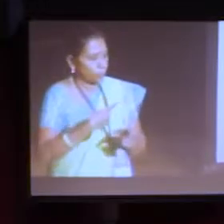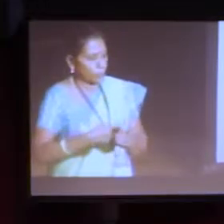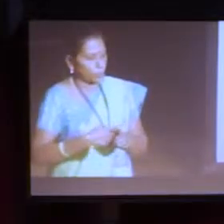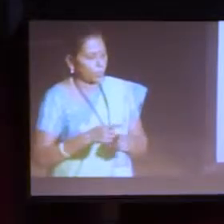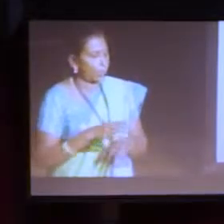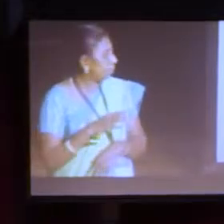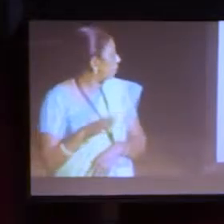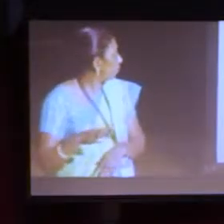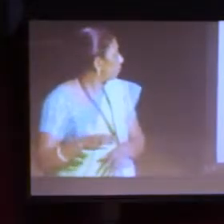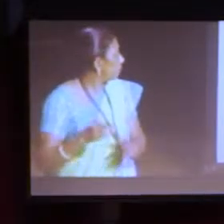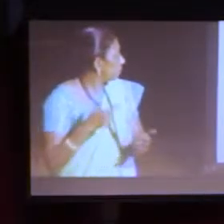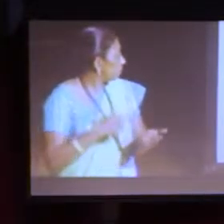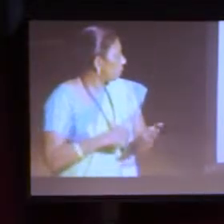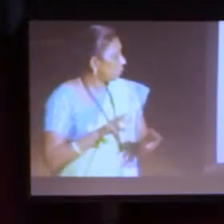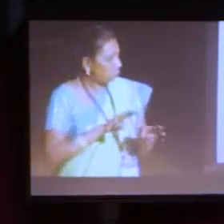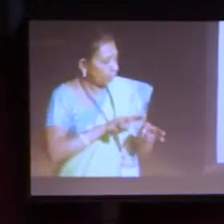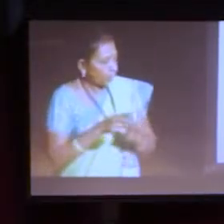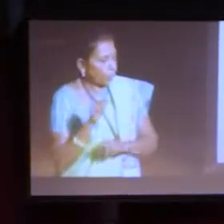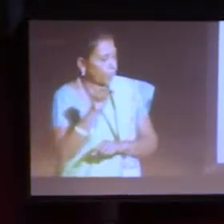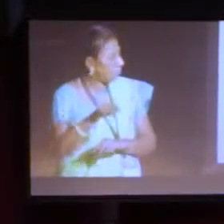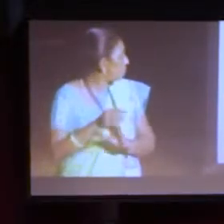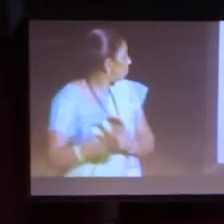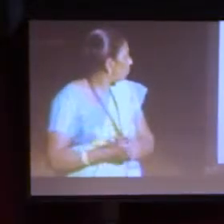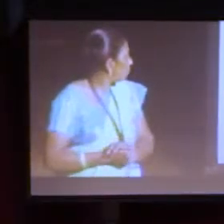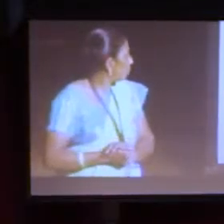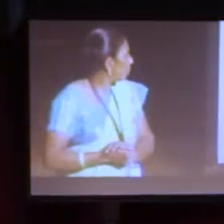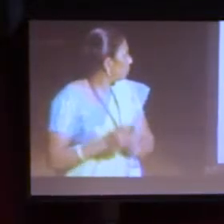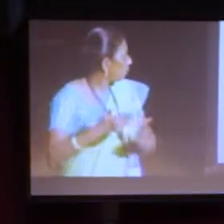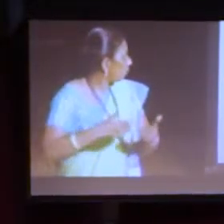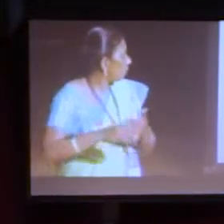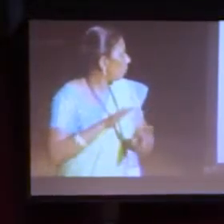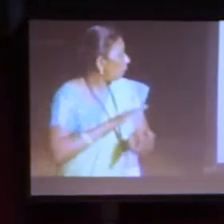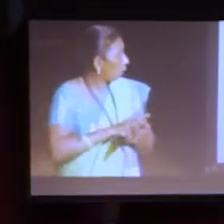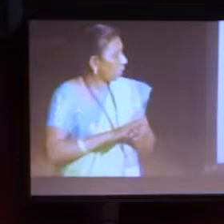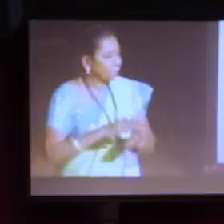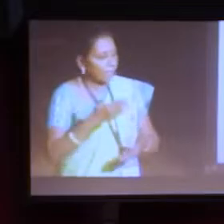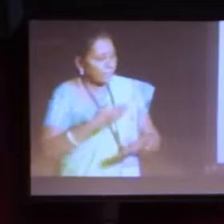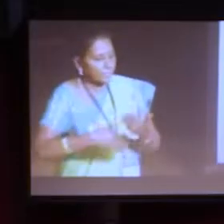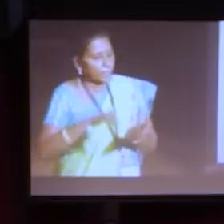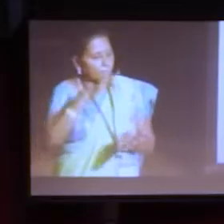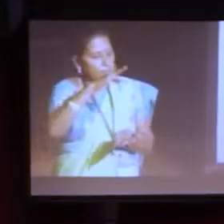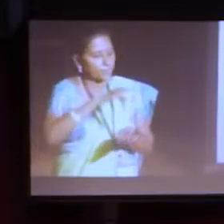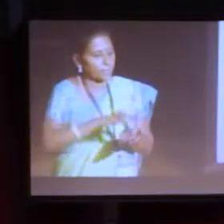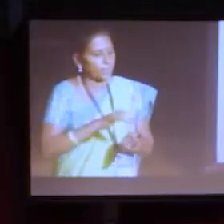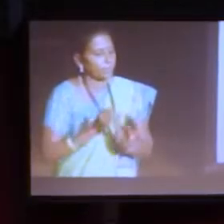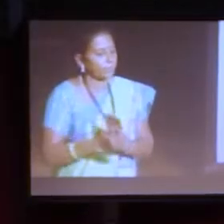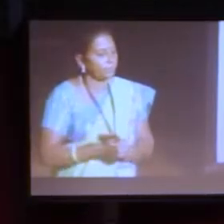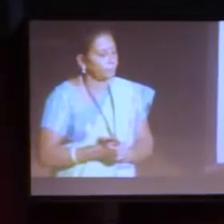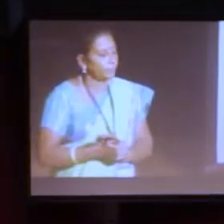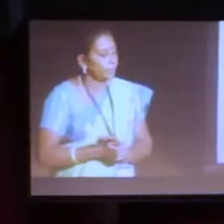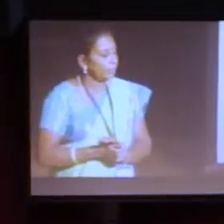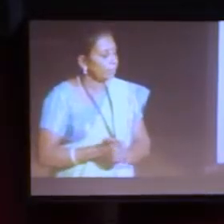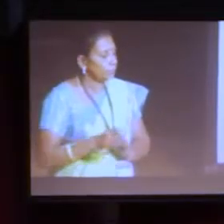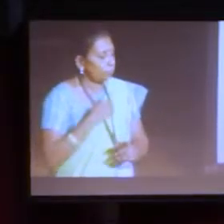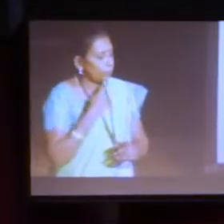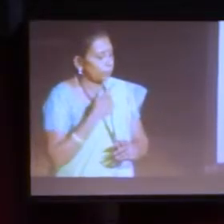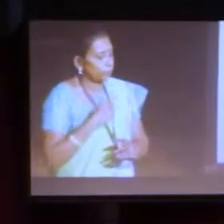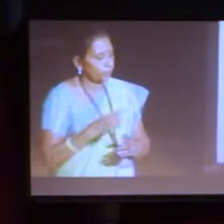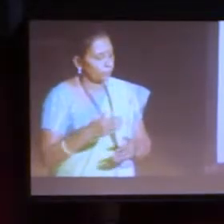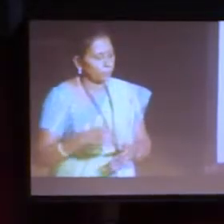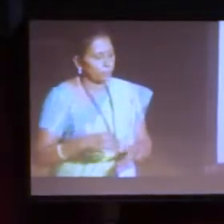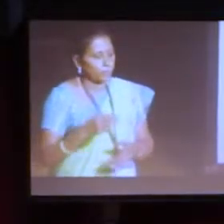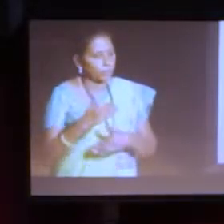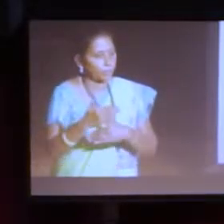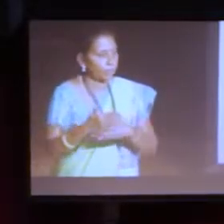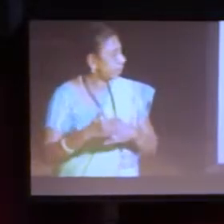the time to invest in your knowledge and go and hit the Accessibility Center in whatever product